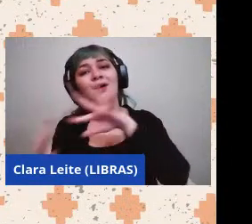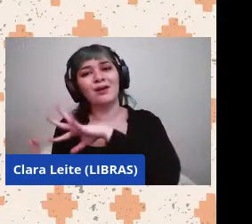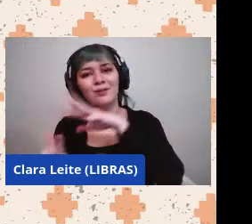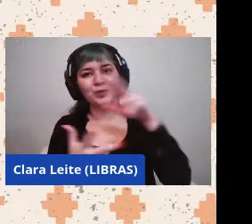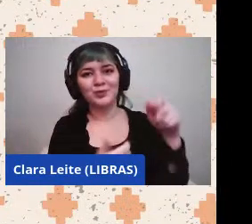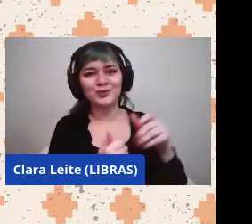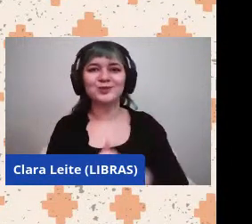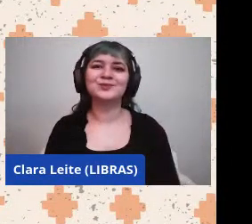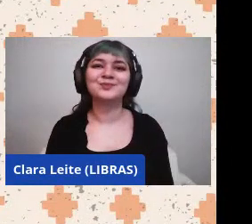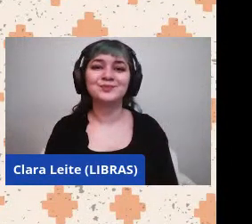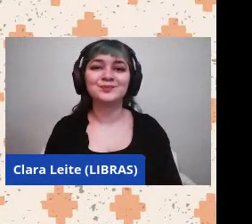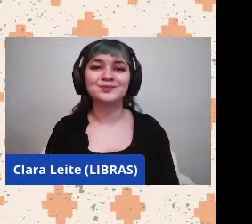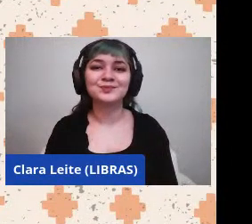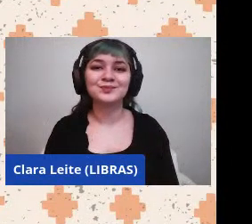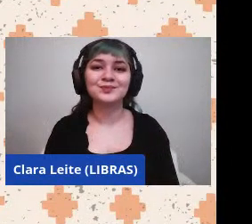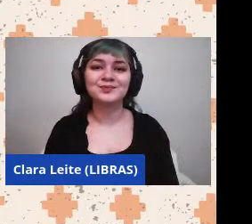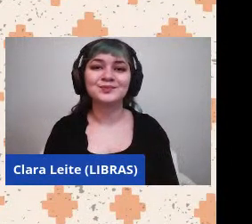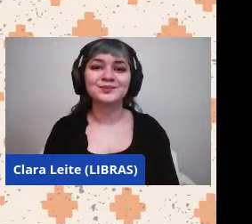worldwide.